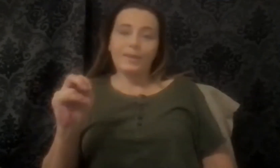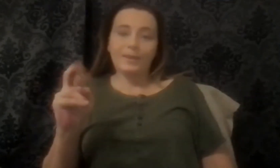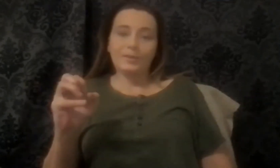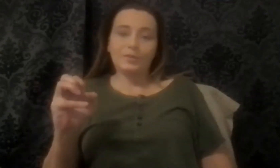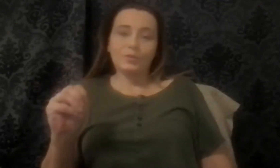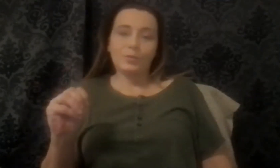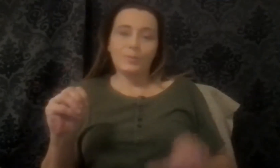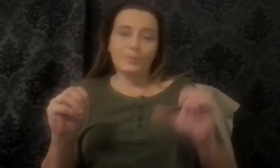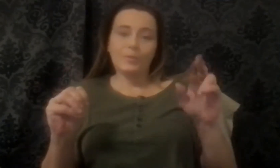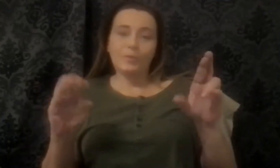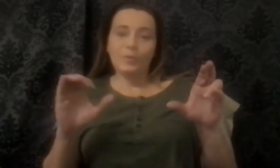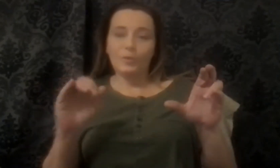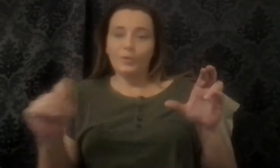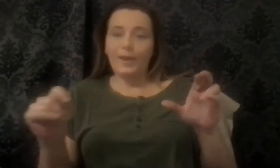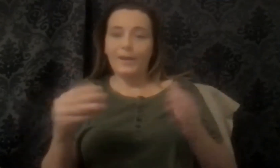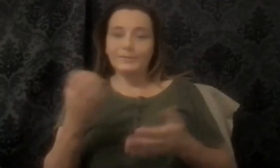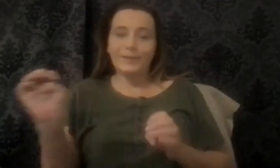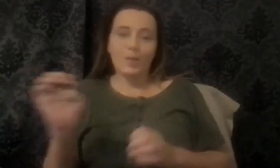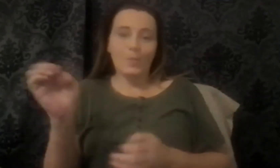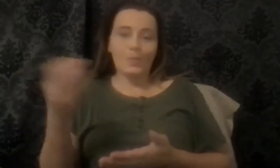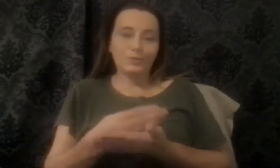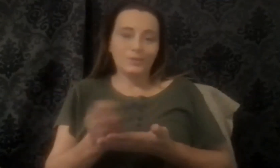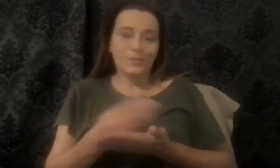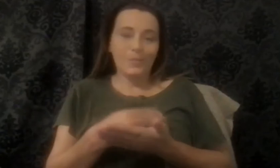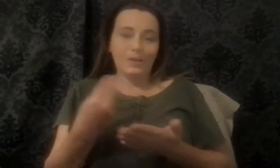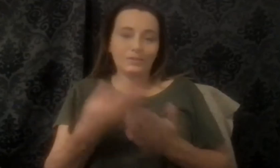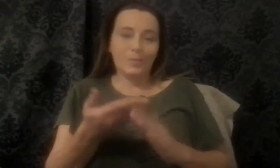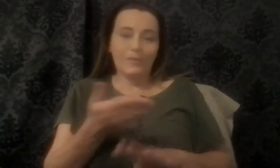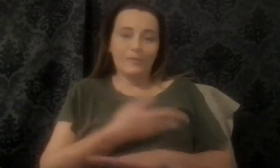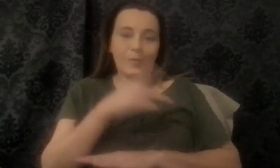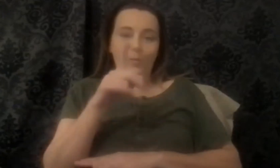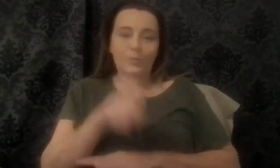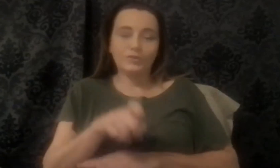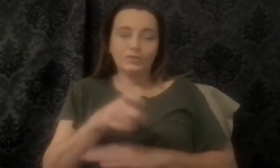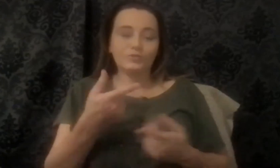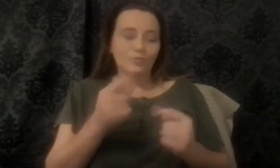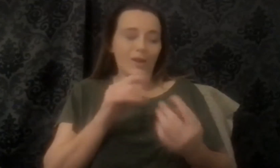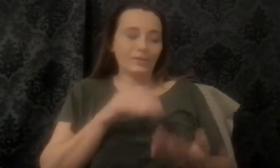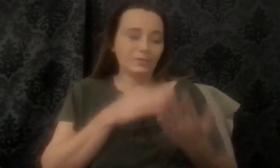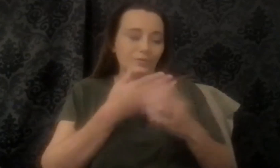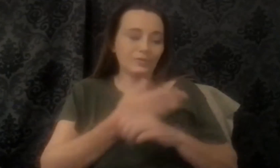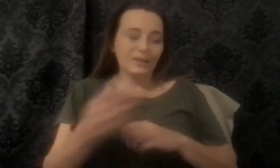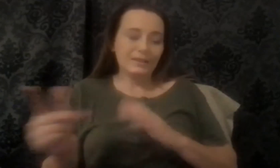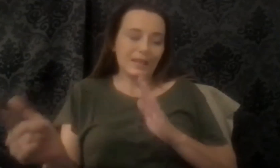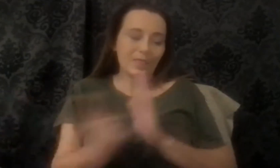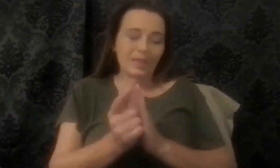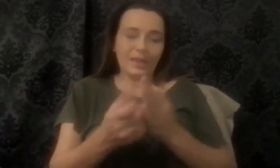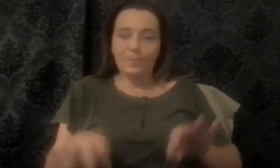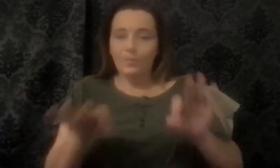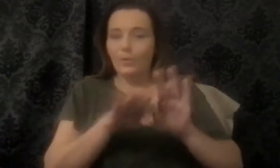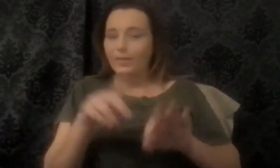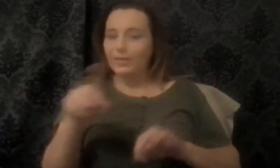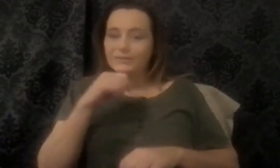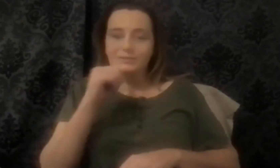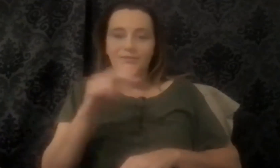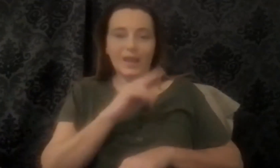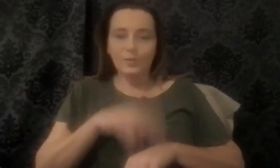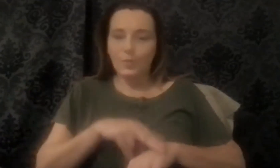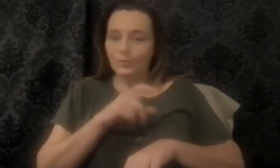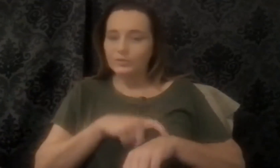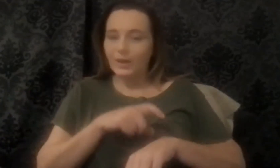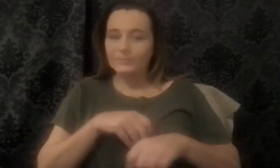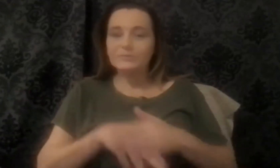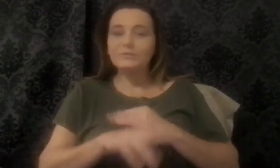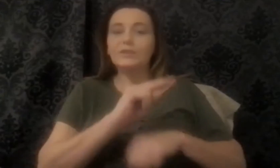do an emergency budget before. We're just trying to address things that are legally pressing. This is not normal times. In